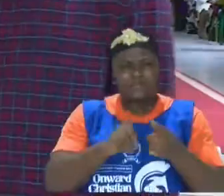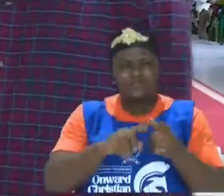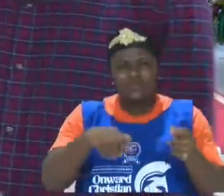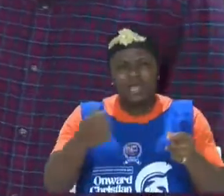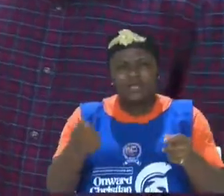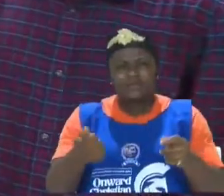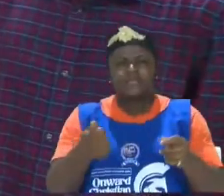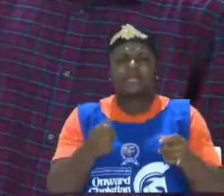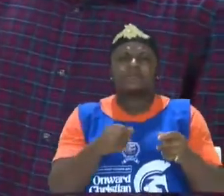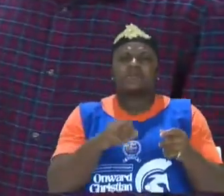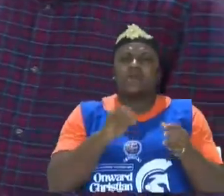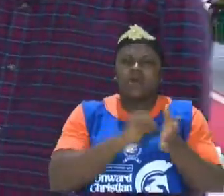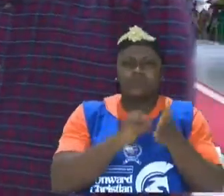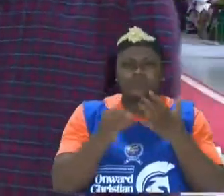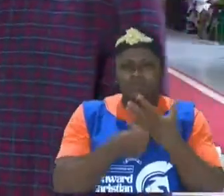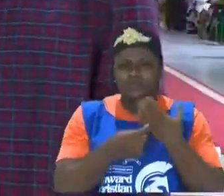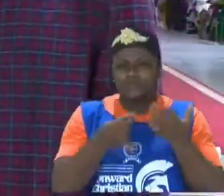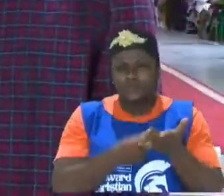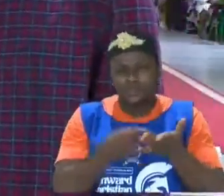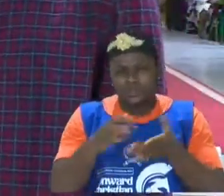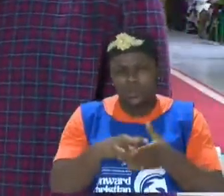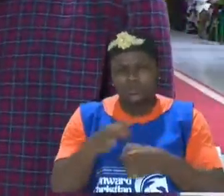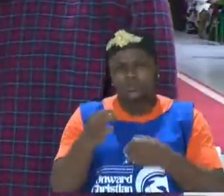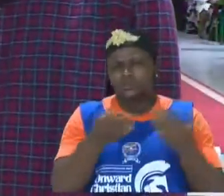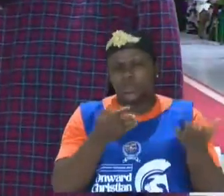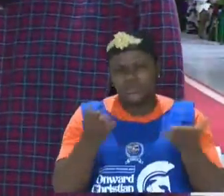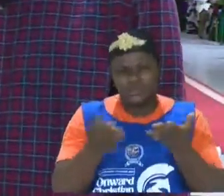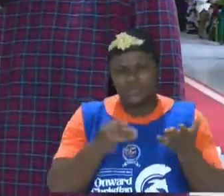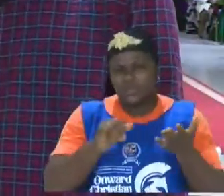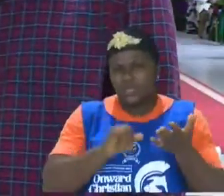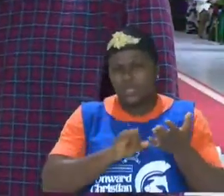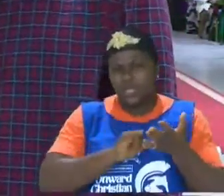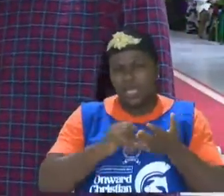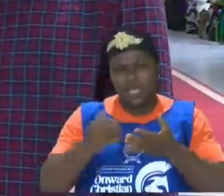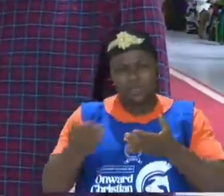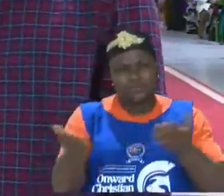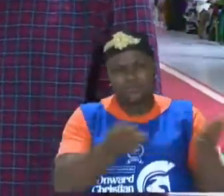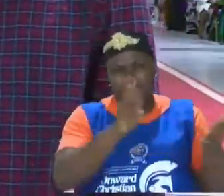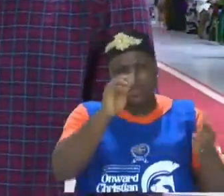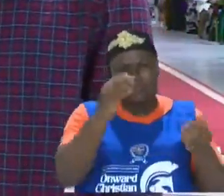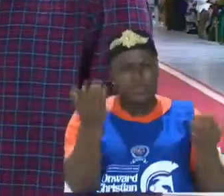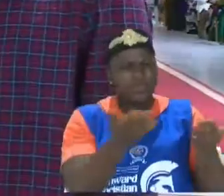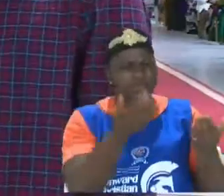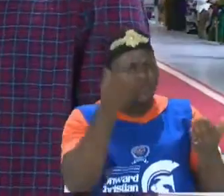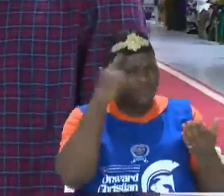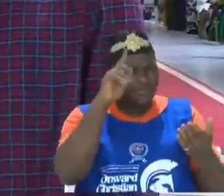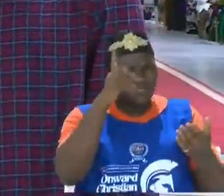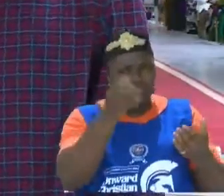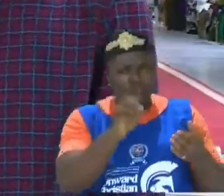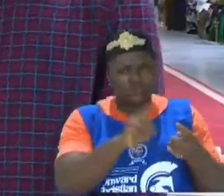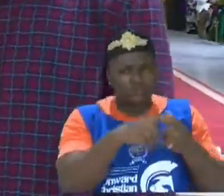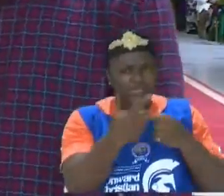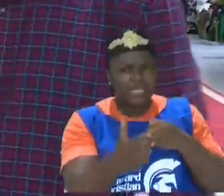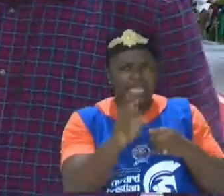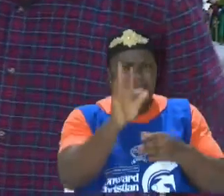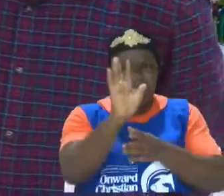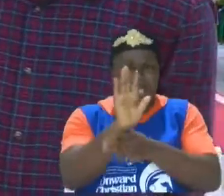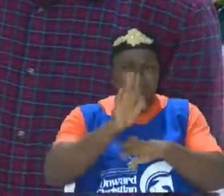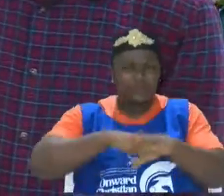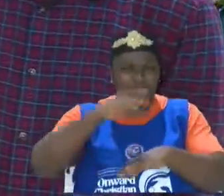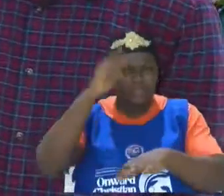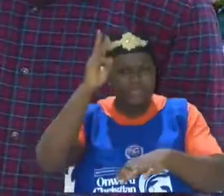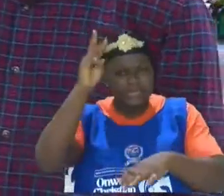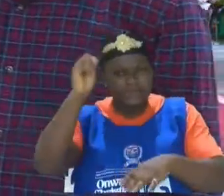last October, Holy Ghost service. Brought him here for Daddy Gio to lay hands on him. And when I was bringing him, because he was